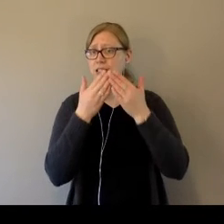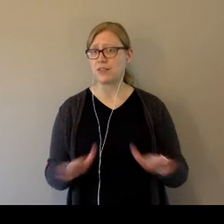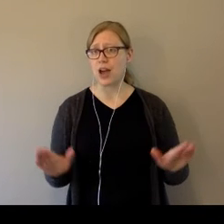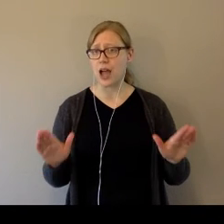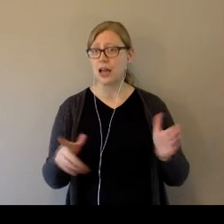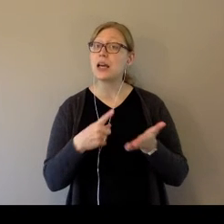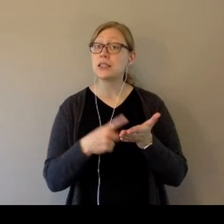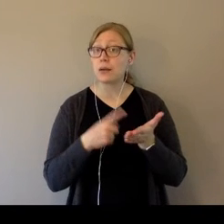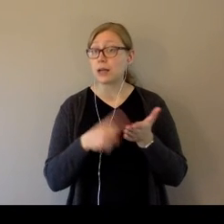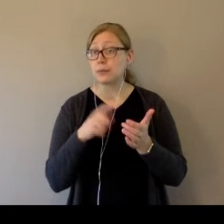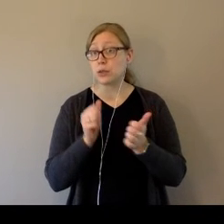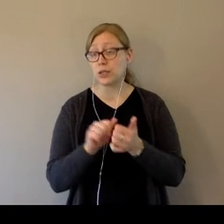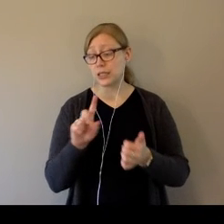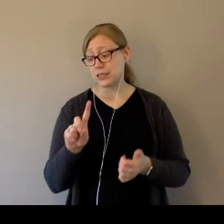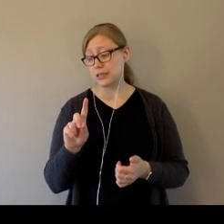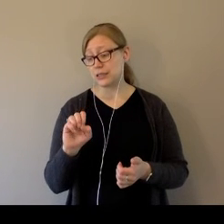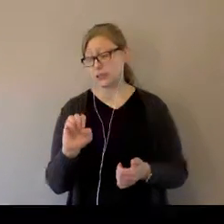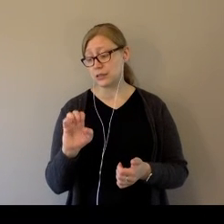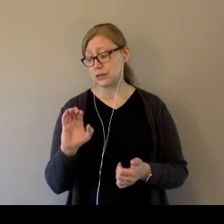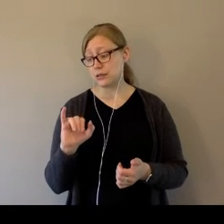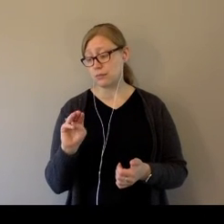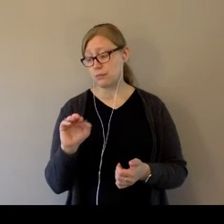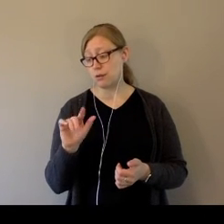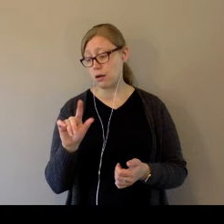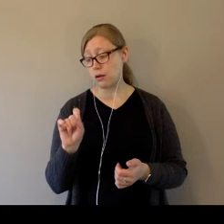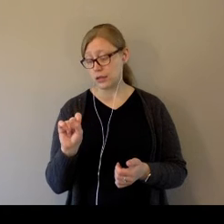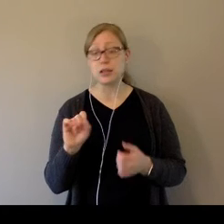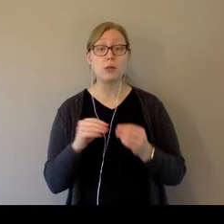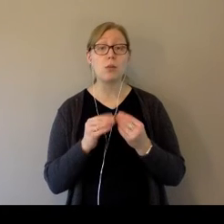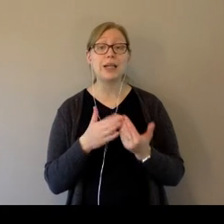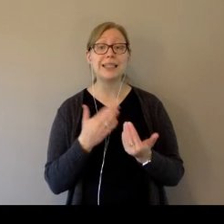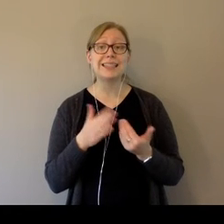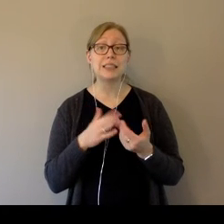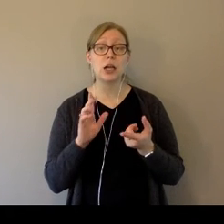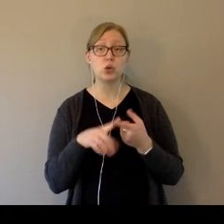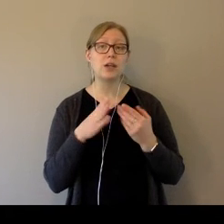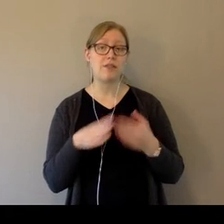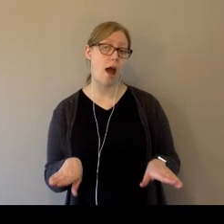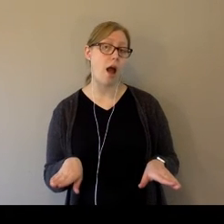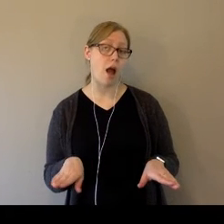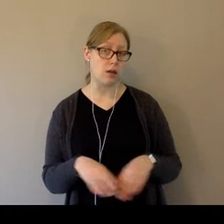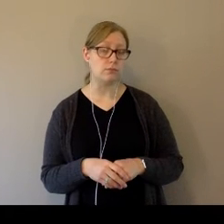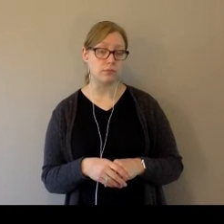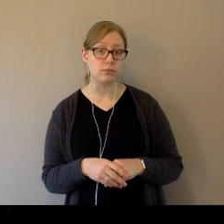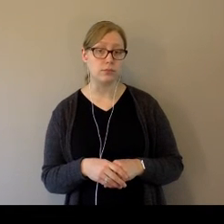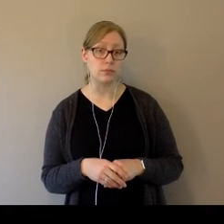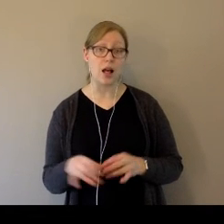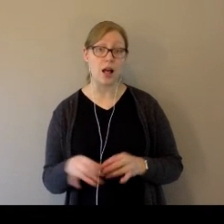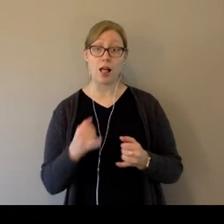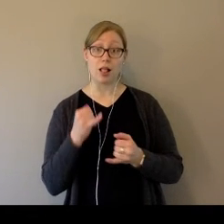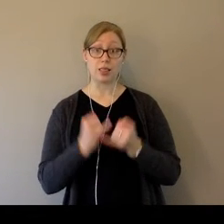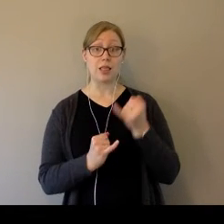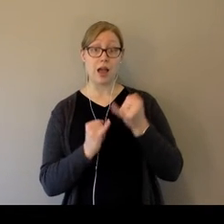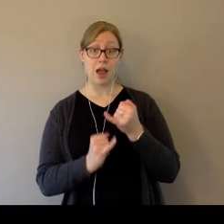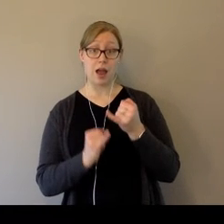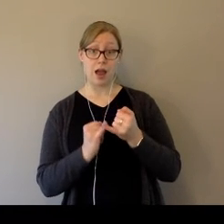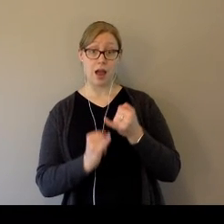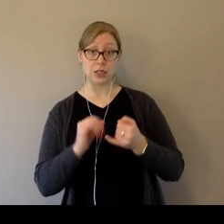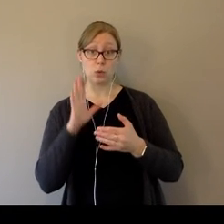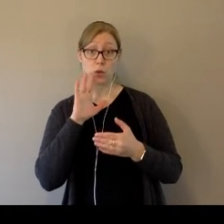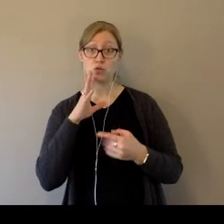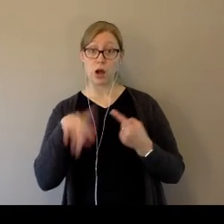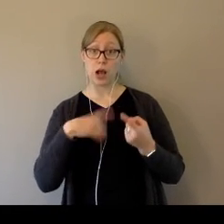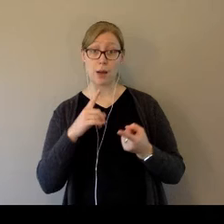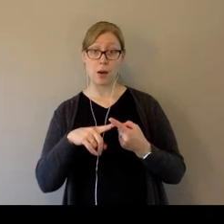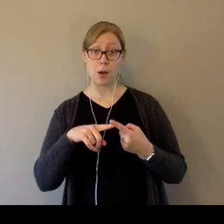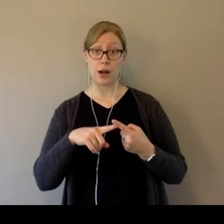it and see that the numerical value is the same. So the last side we're going to talk about is PR, or PN rather. So